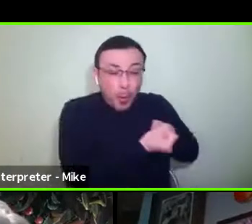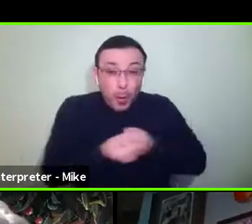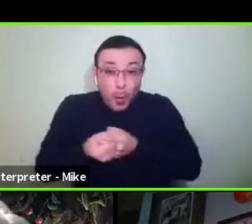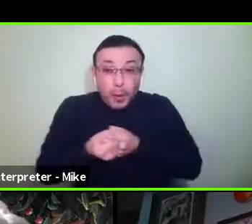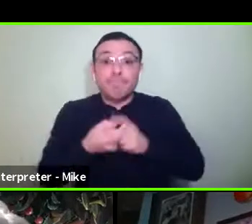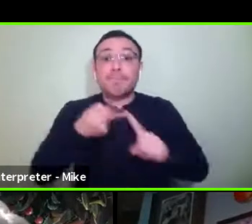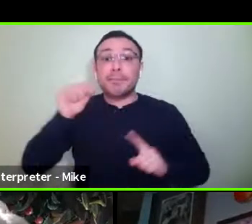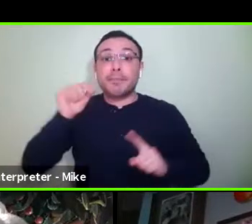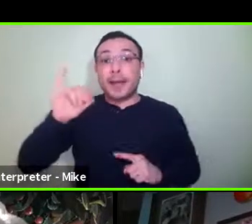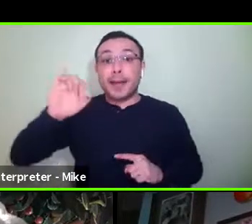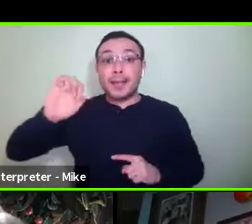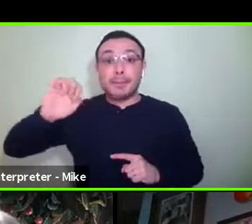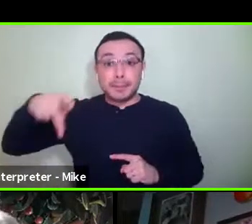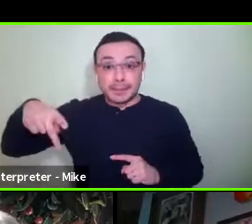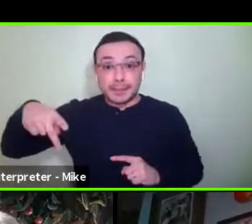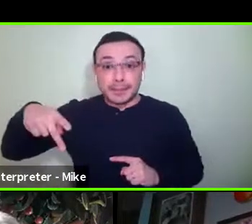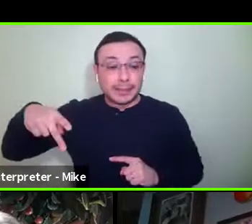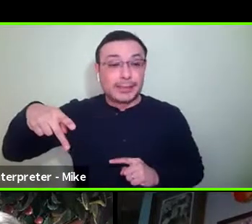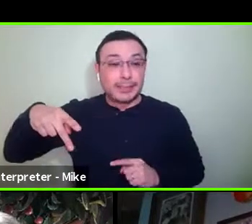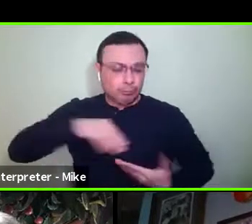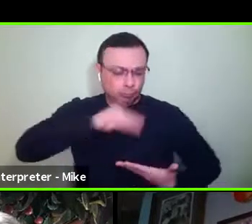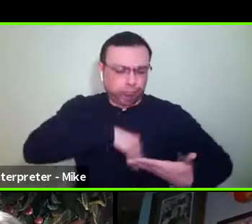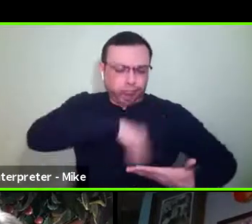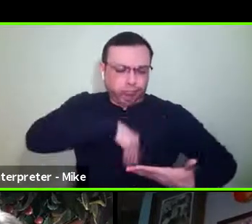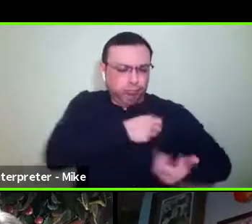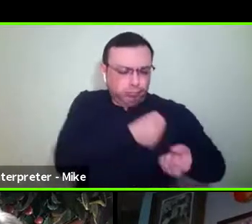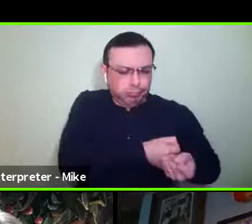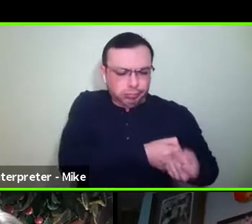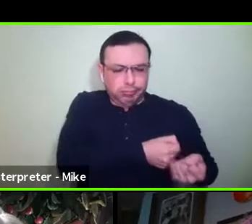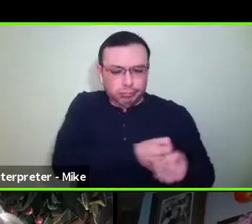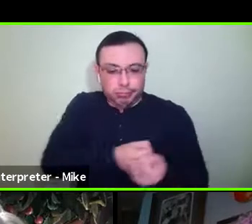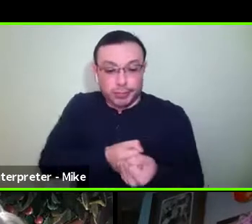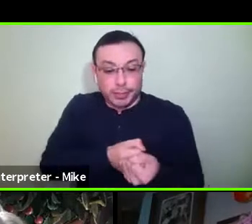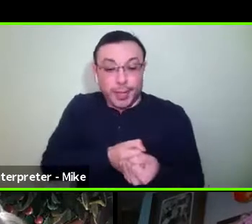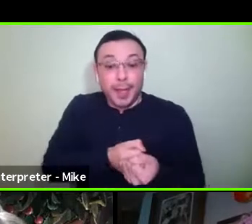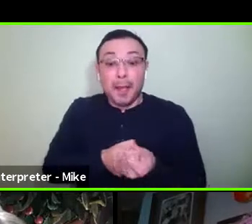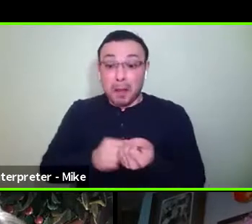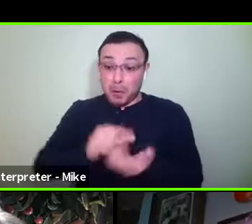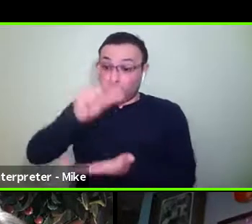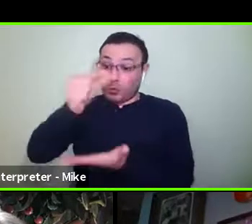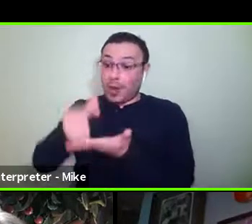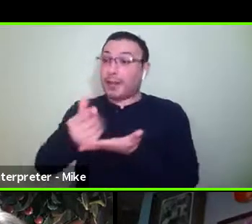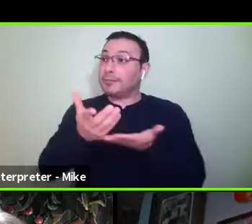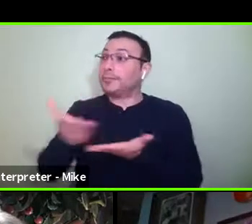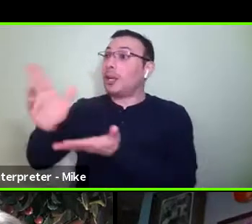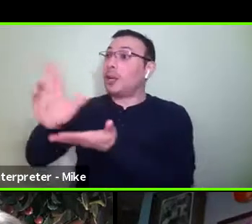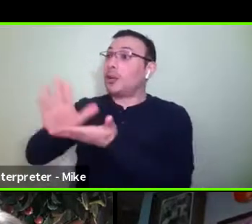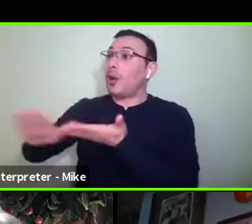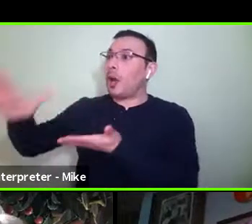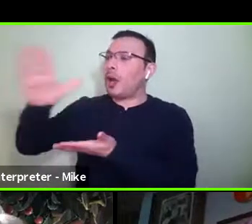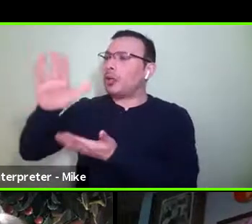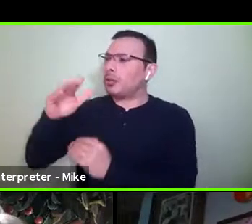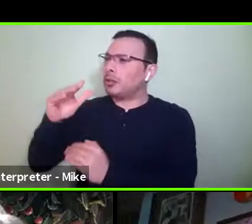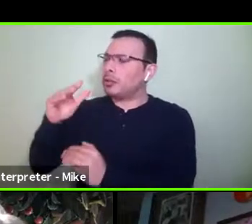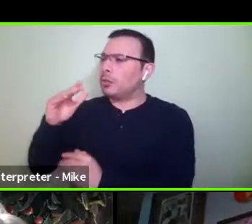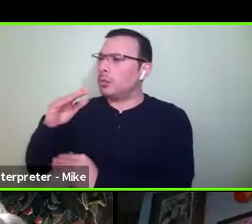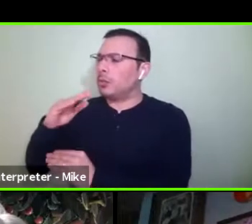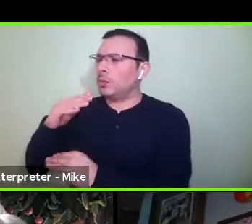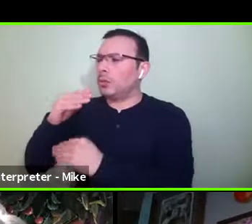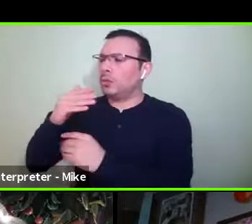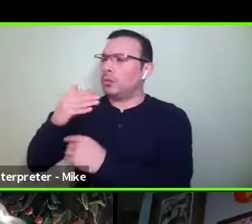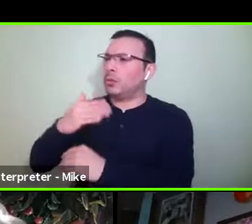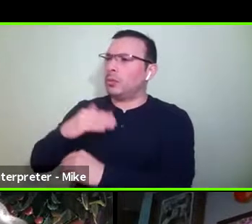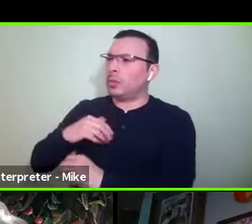they're finding barriers and faculty are having to change. But in 4-10 years,